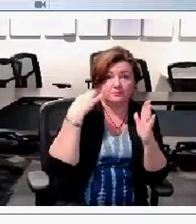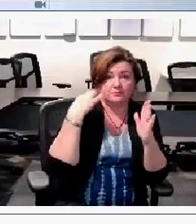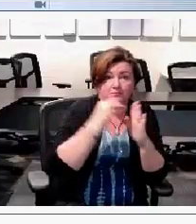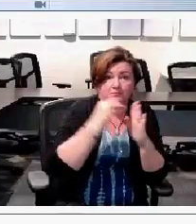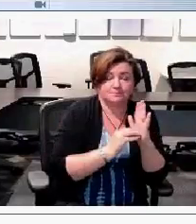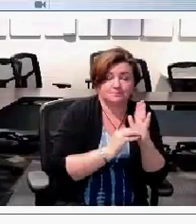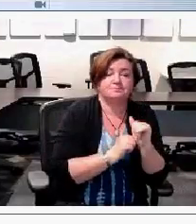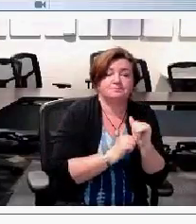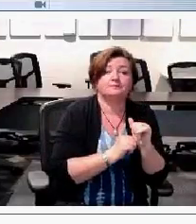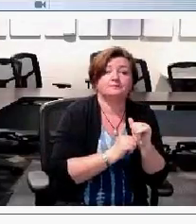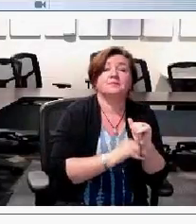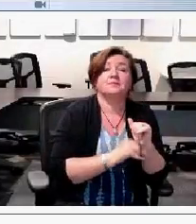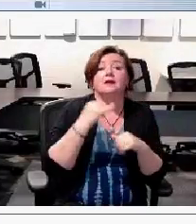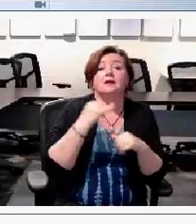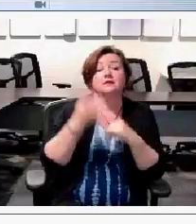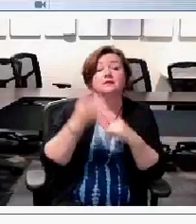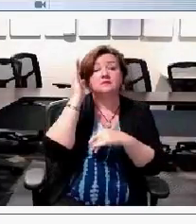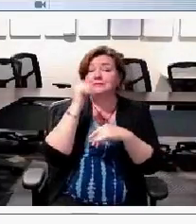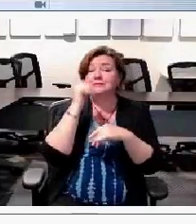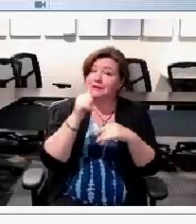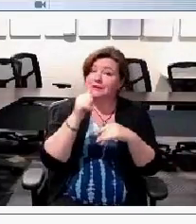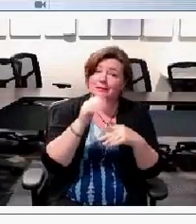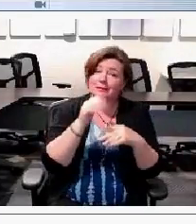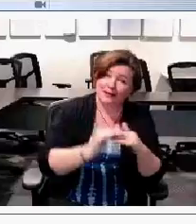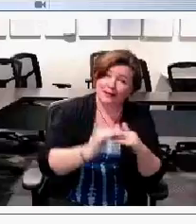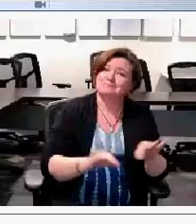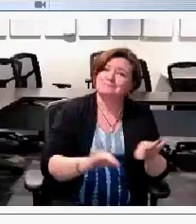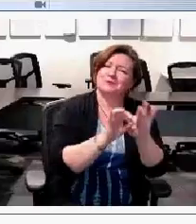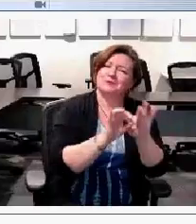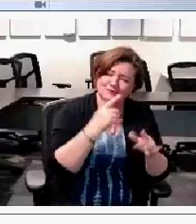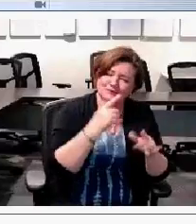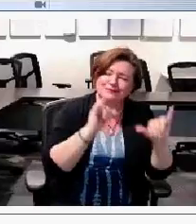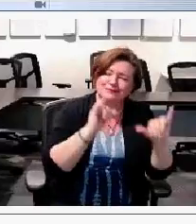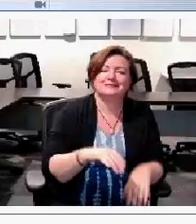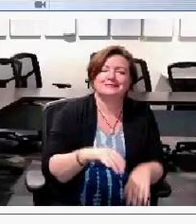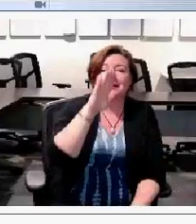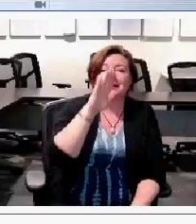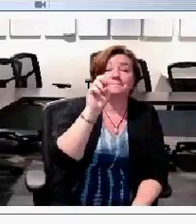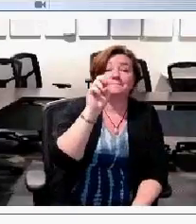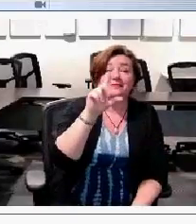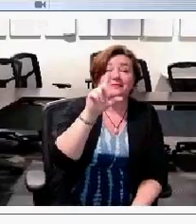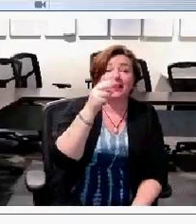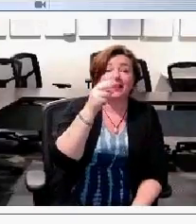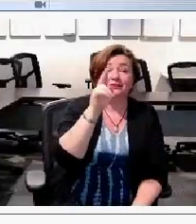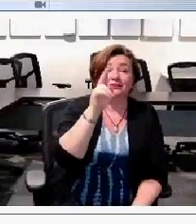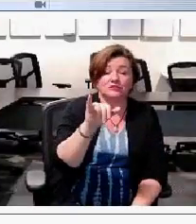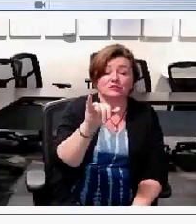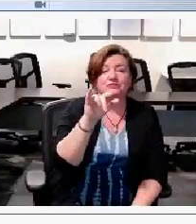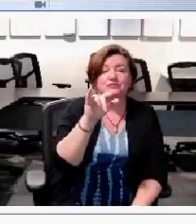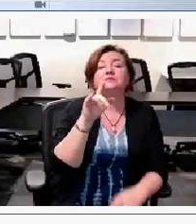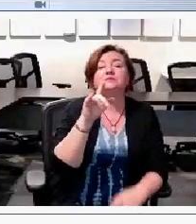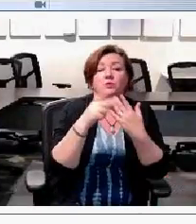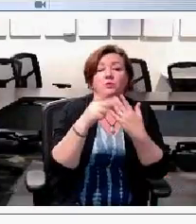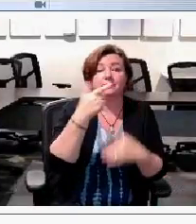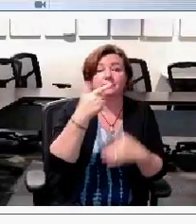Now, not least, our speakers today. First of all, we're going to have Bev Hansen with the LSSHI program at the Glenrose